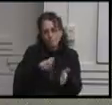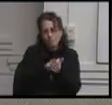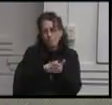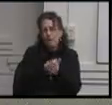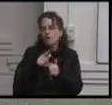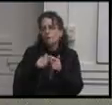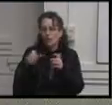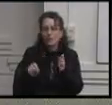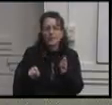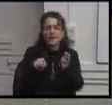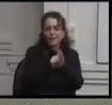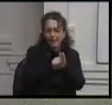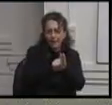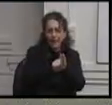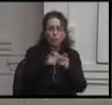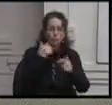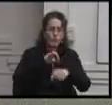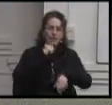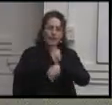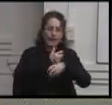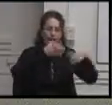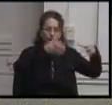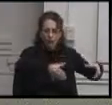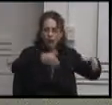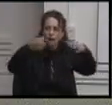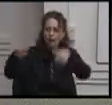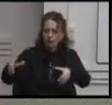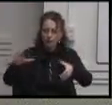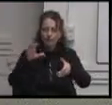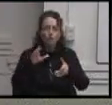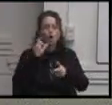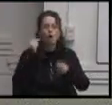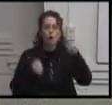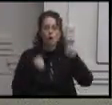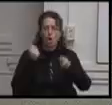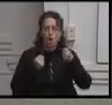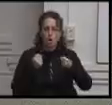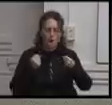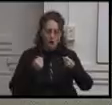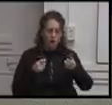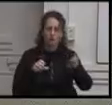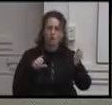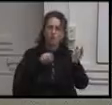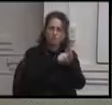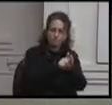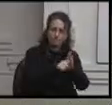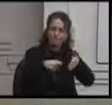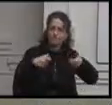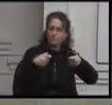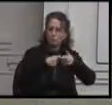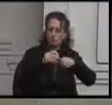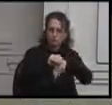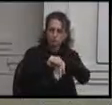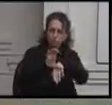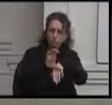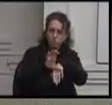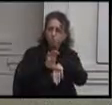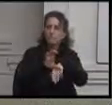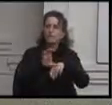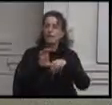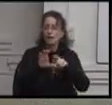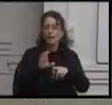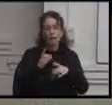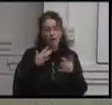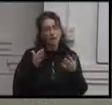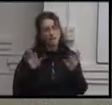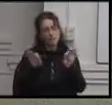put in the charging stations and we're supplying the electricity, and we should make sure that we're getting paid for